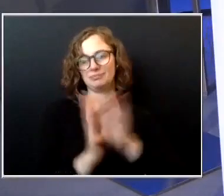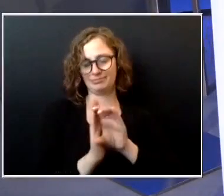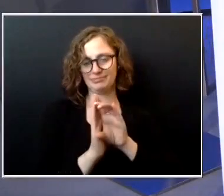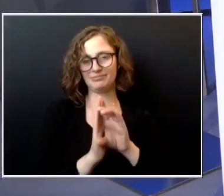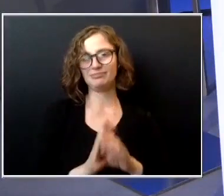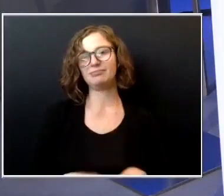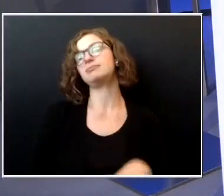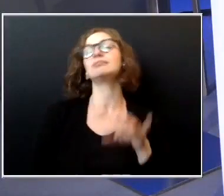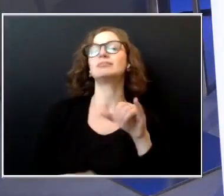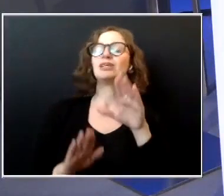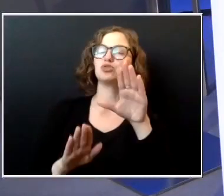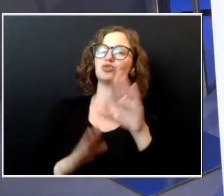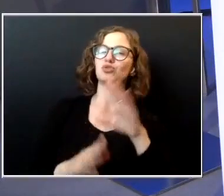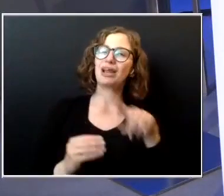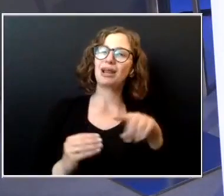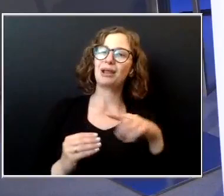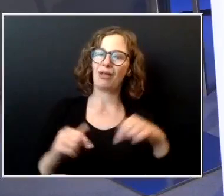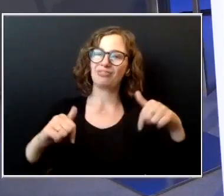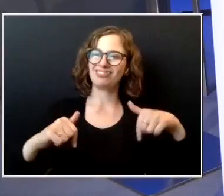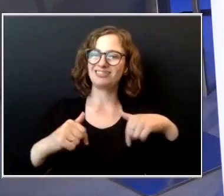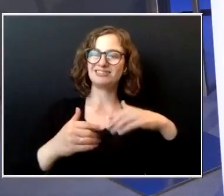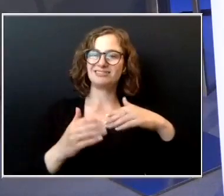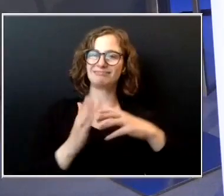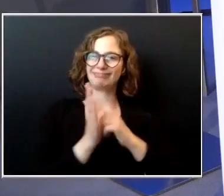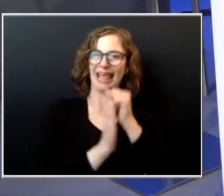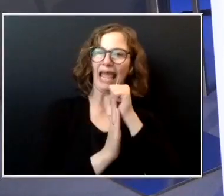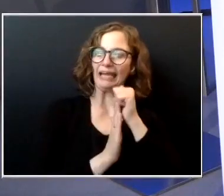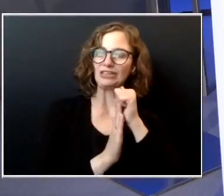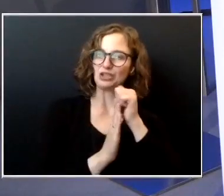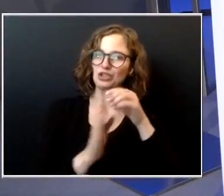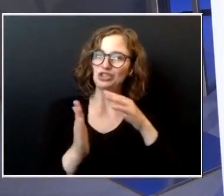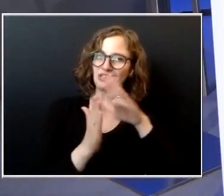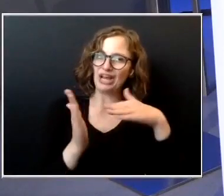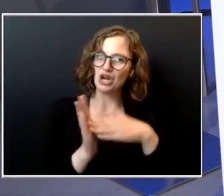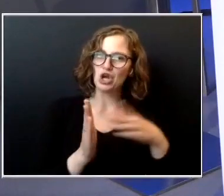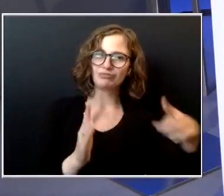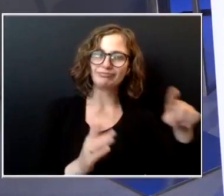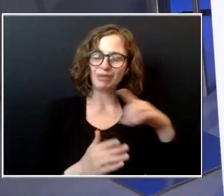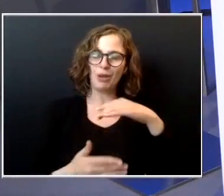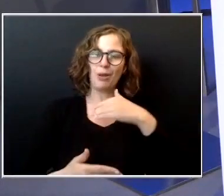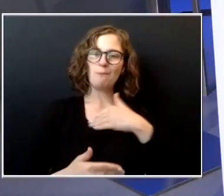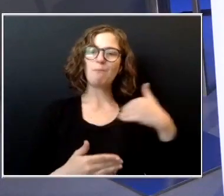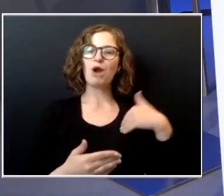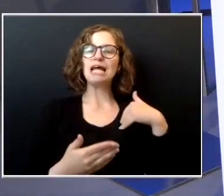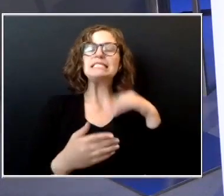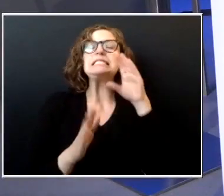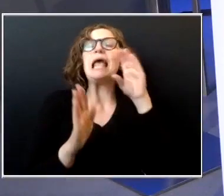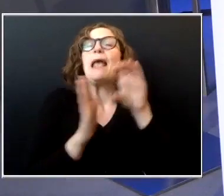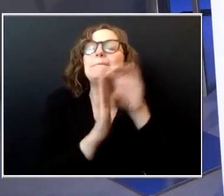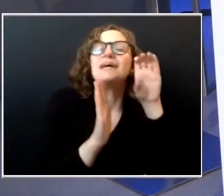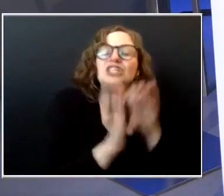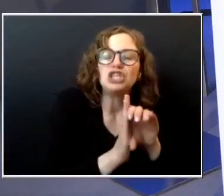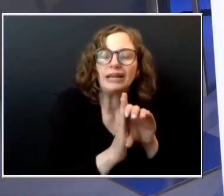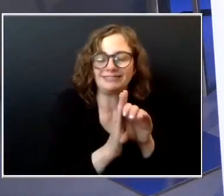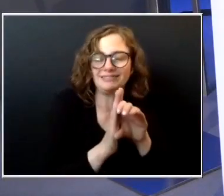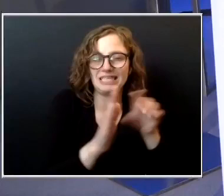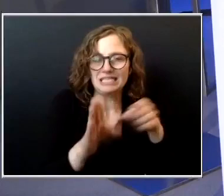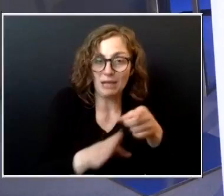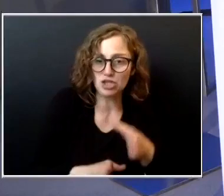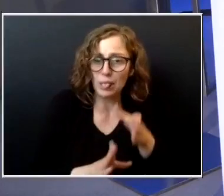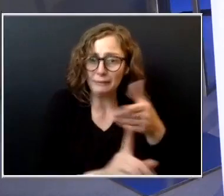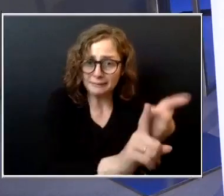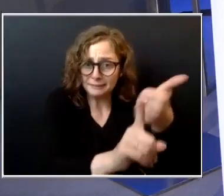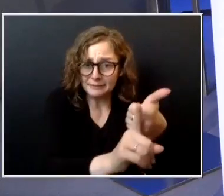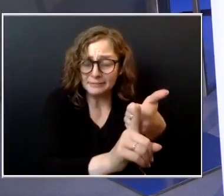breast imaging specialist. Not every place has a specialist. You look at images of breasts all day long, and then this is just